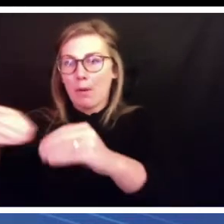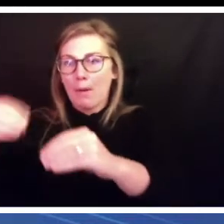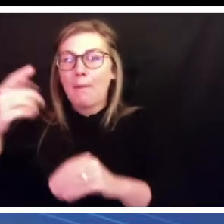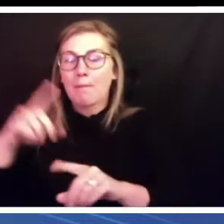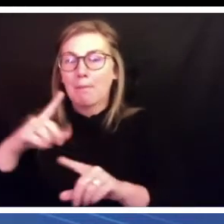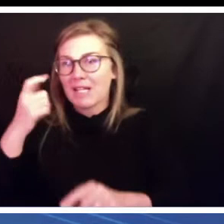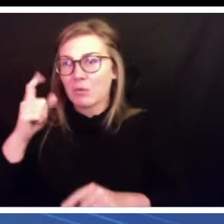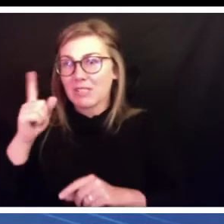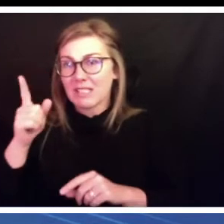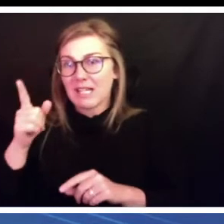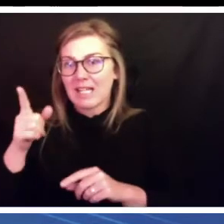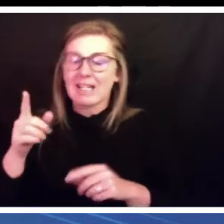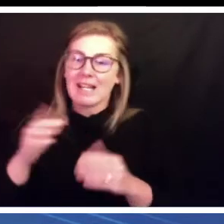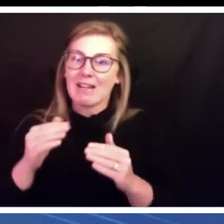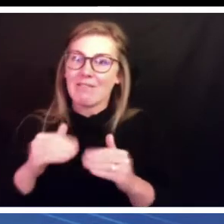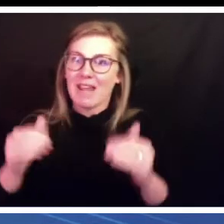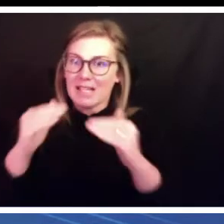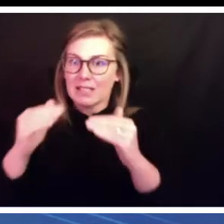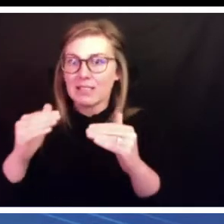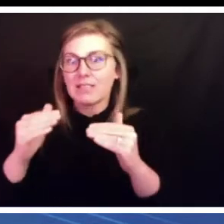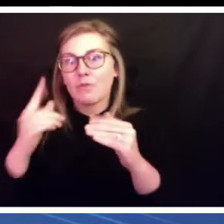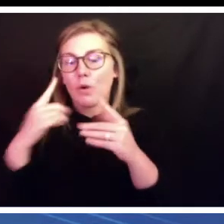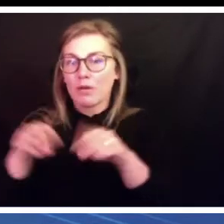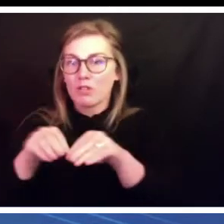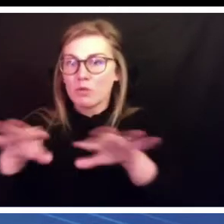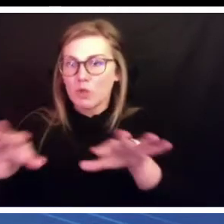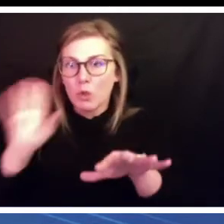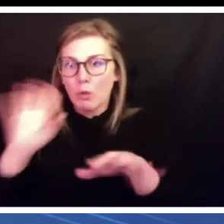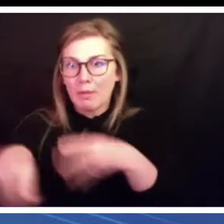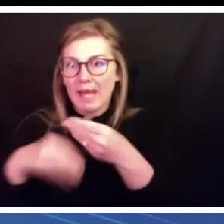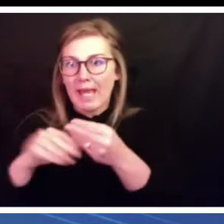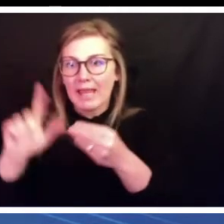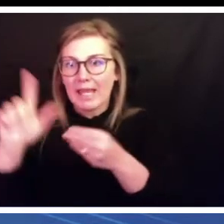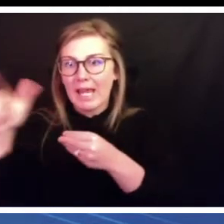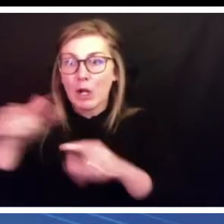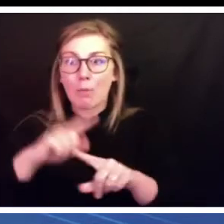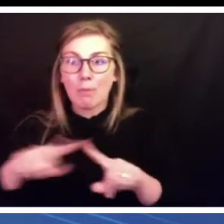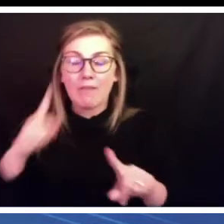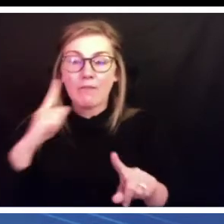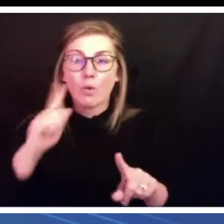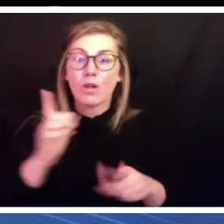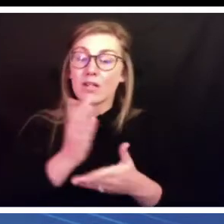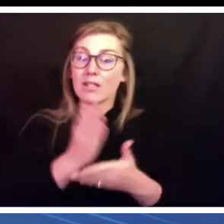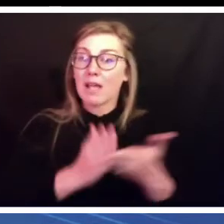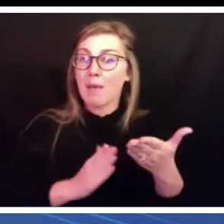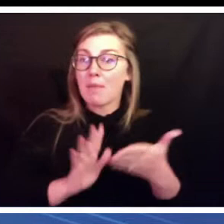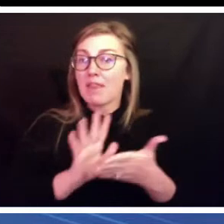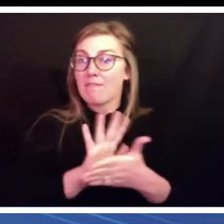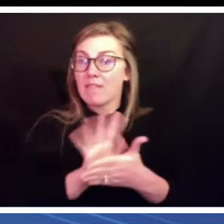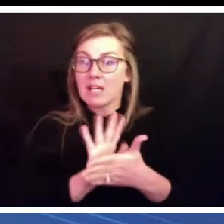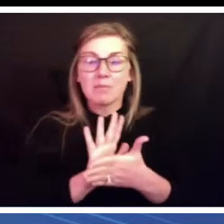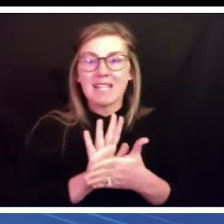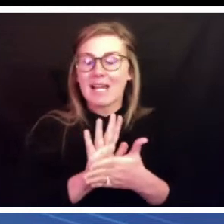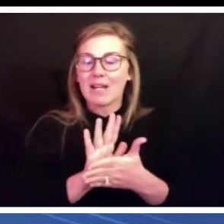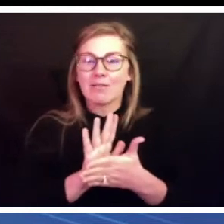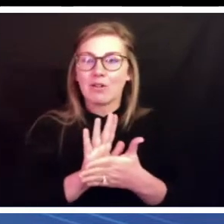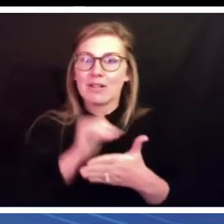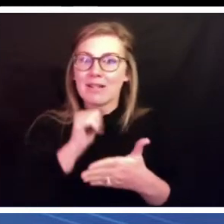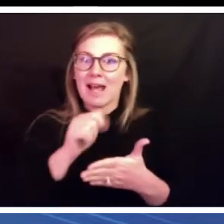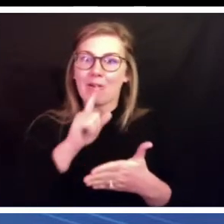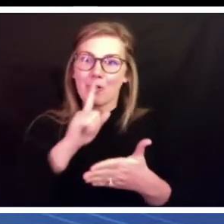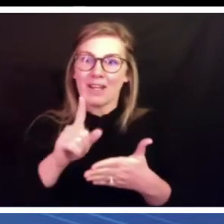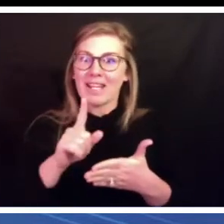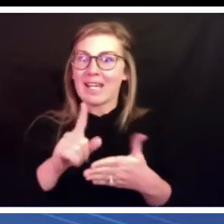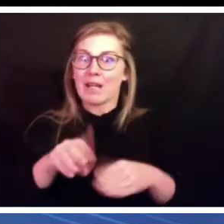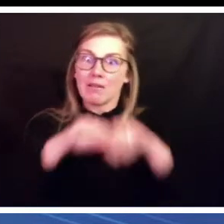but for all that content that maybe doesn't get like larger distribution to still have that, be audio described. You know, I know, you know,